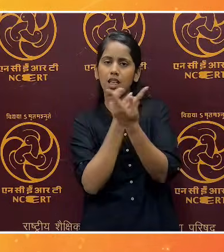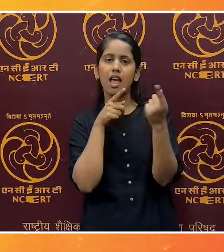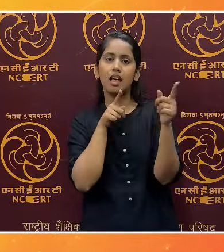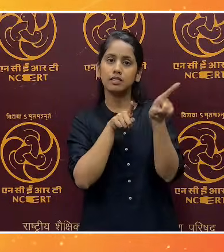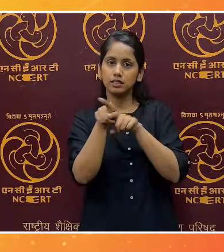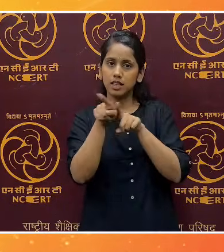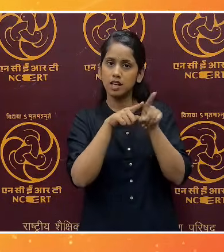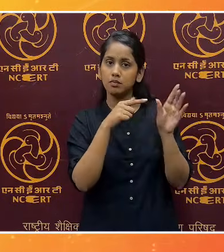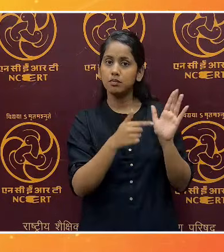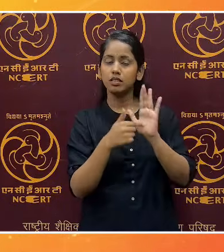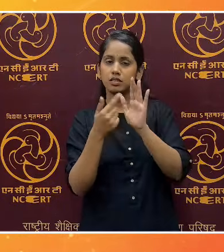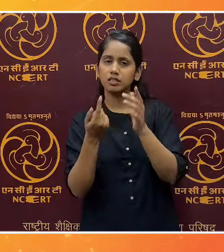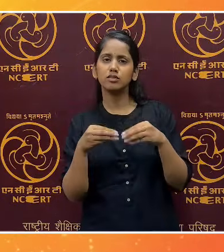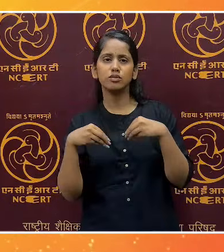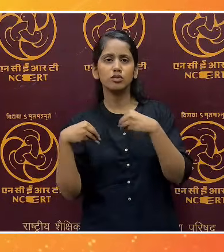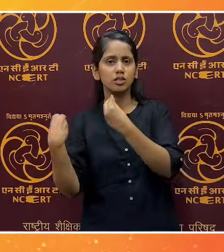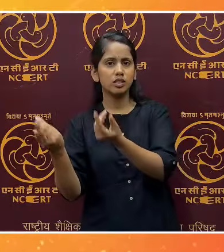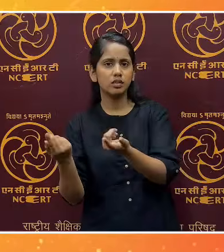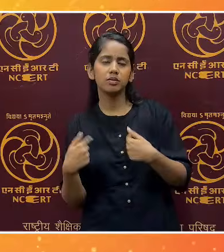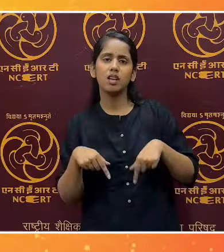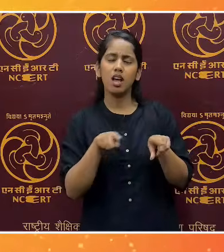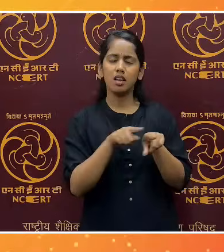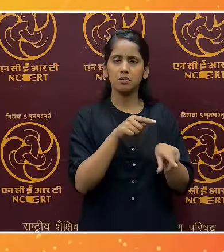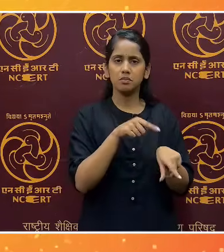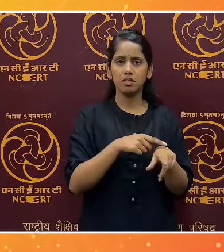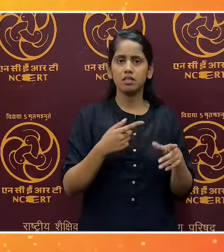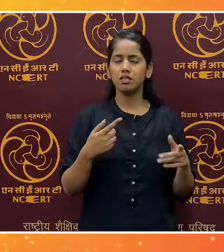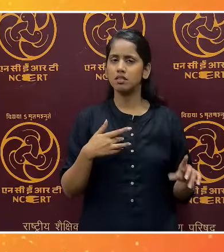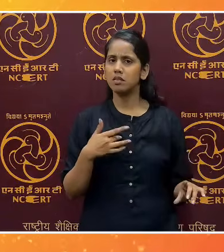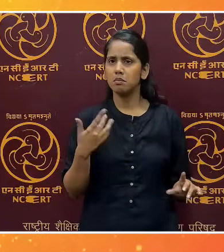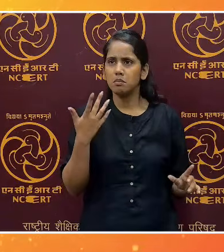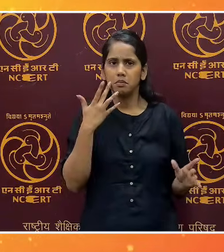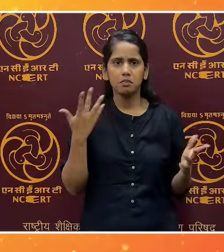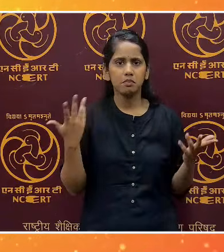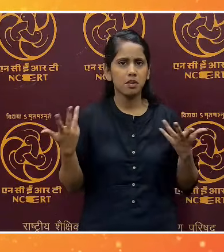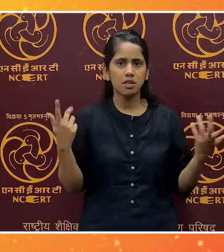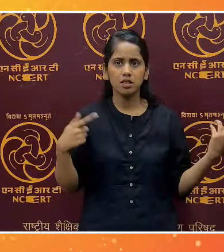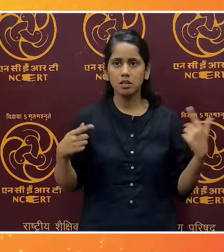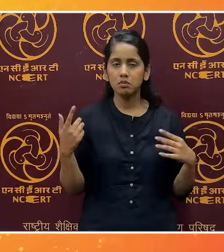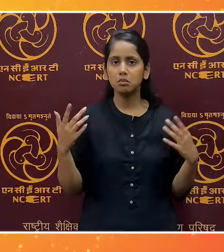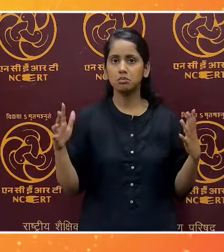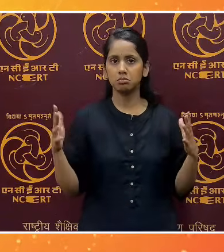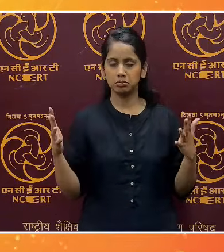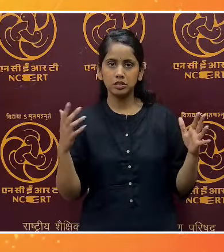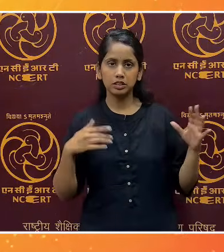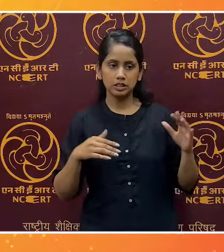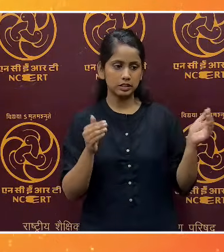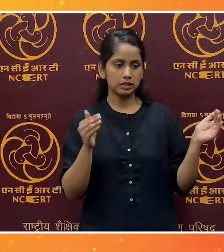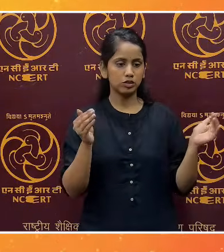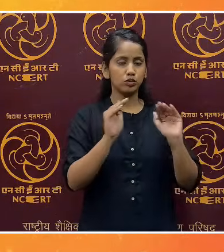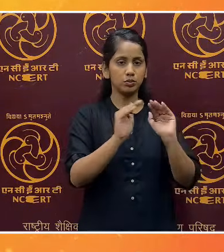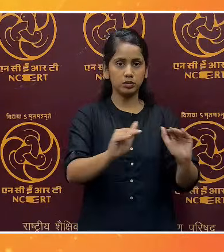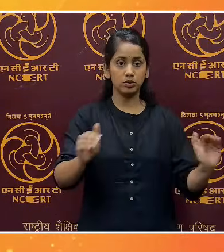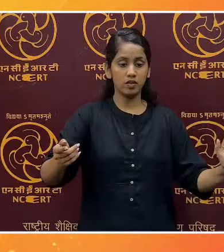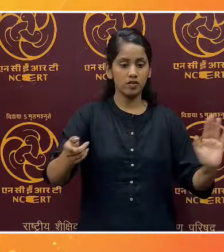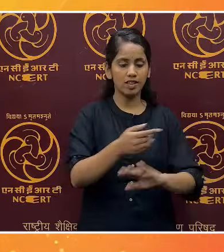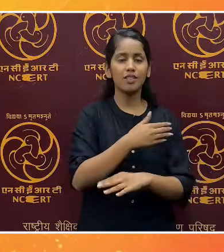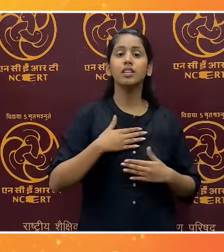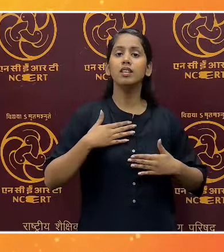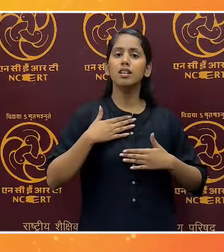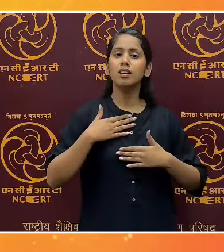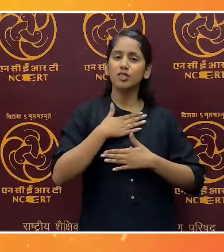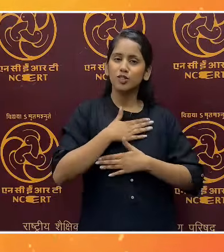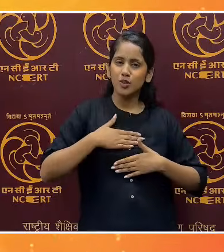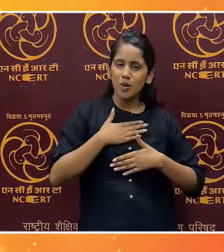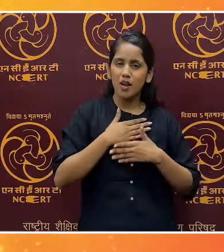and at the same time shooting. So yeah, I think it's very appropriate to make a small kid understand in a very fun way. Yeah.